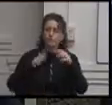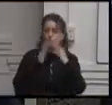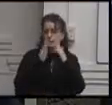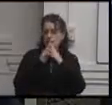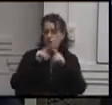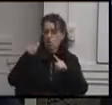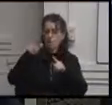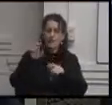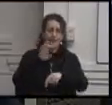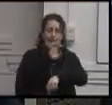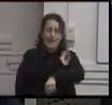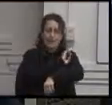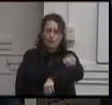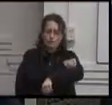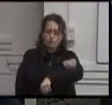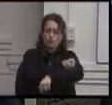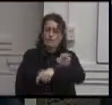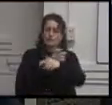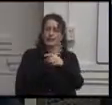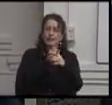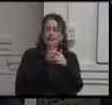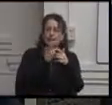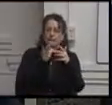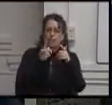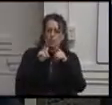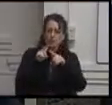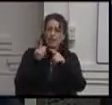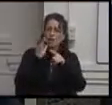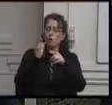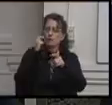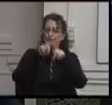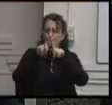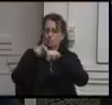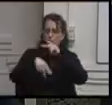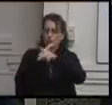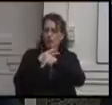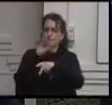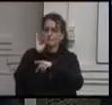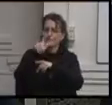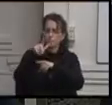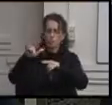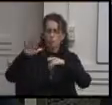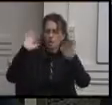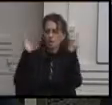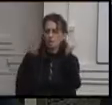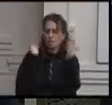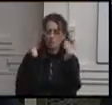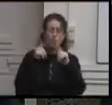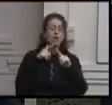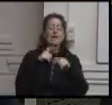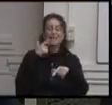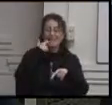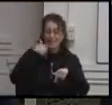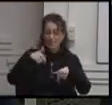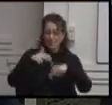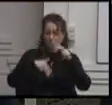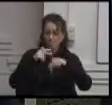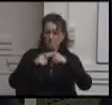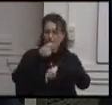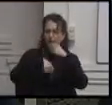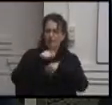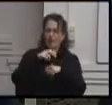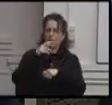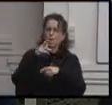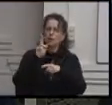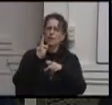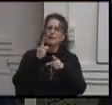there. We had a nice drop because of the Honeywell project between 2001 and 2010, and for the